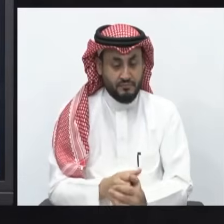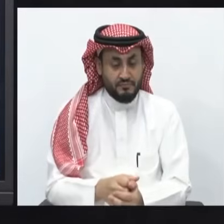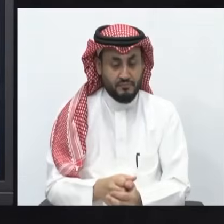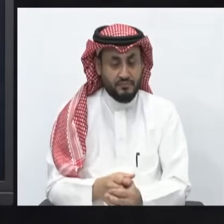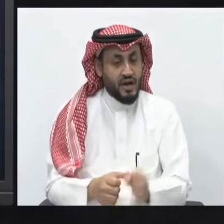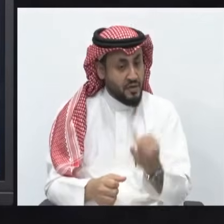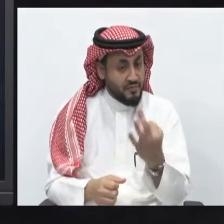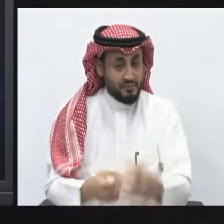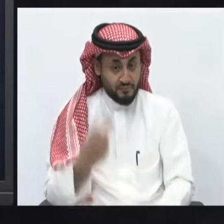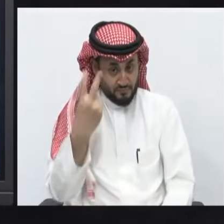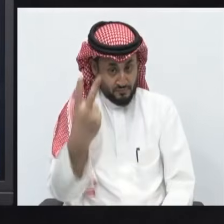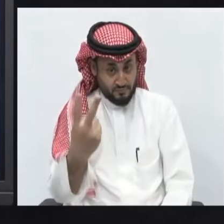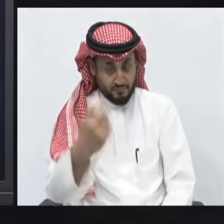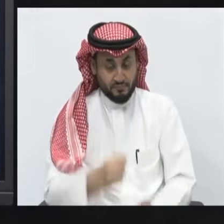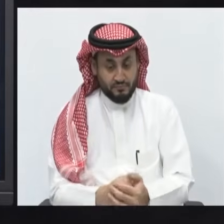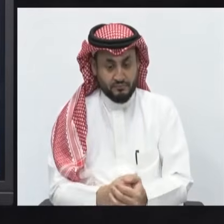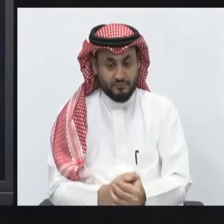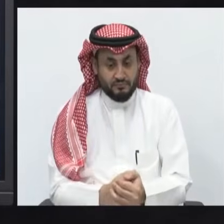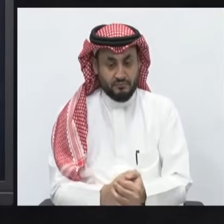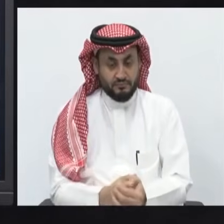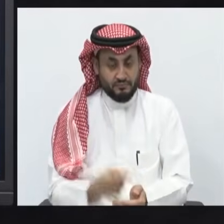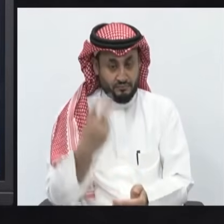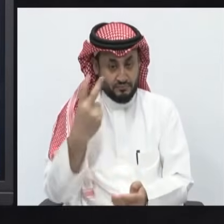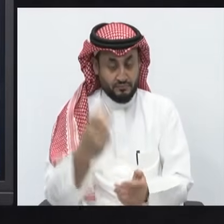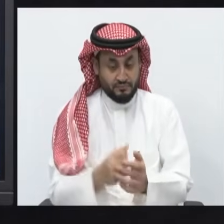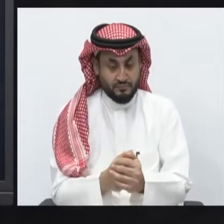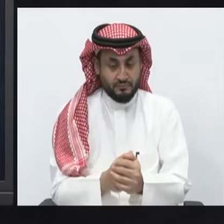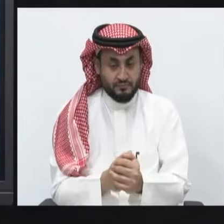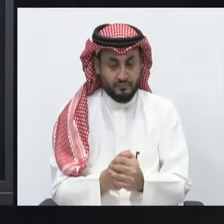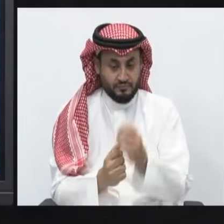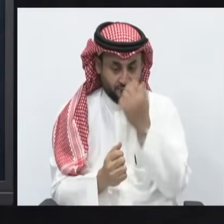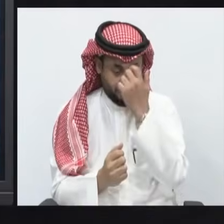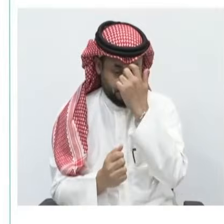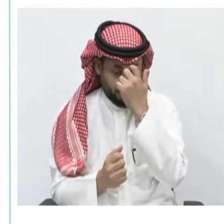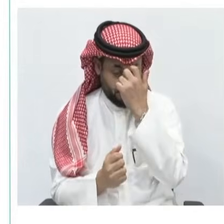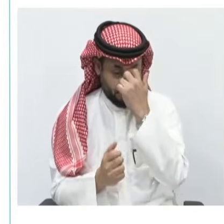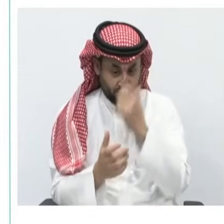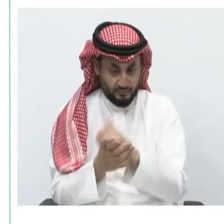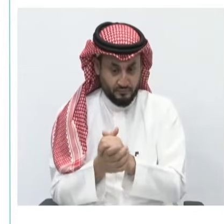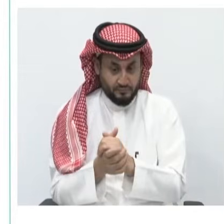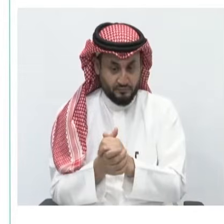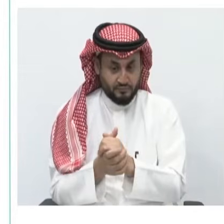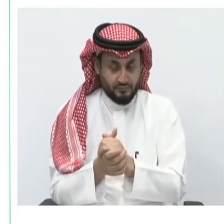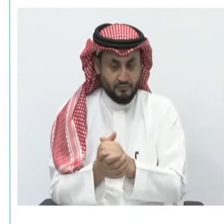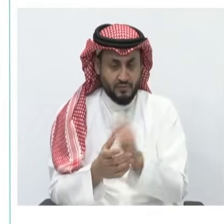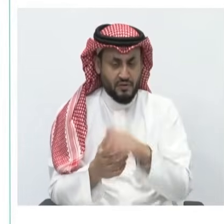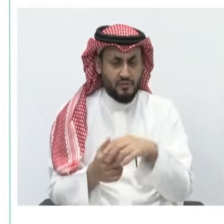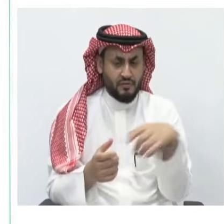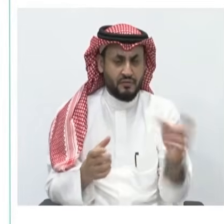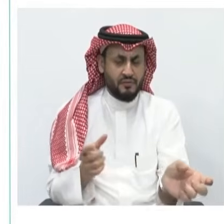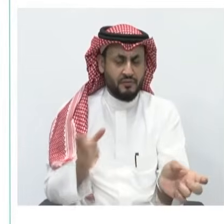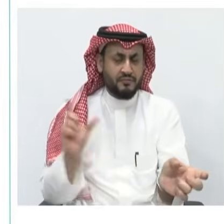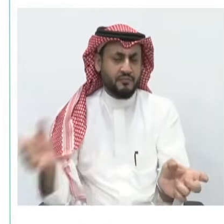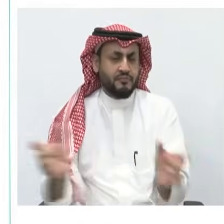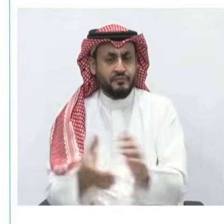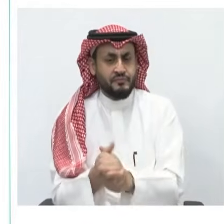have 2 eyes. Okay, eyes. Okay. Is it under one or more than